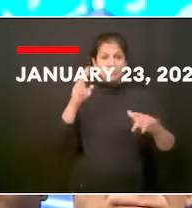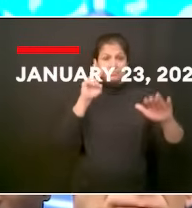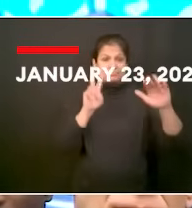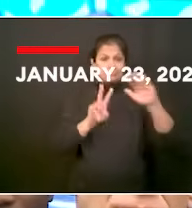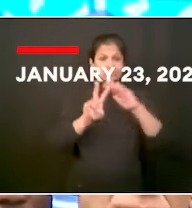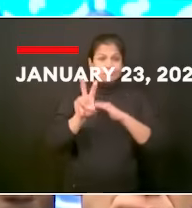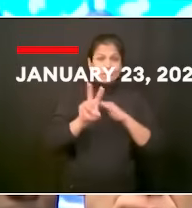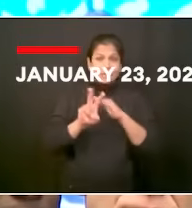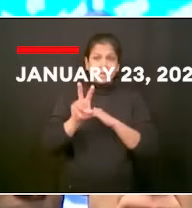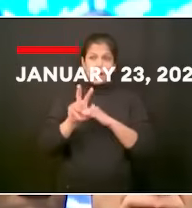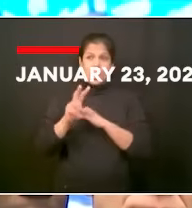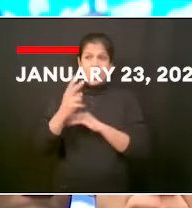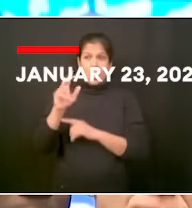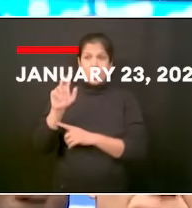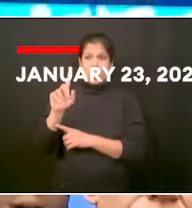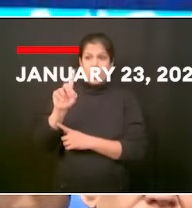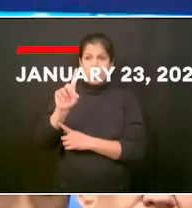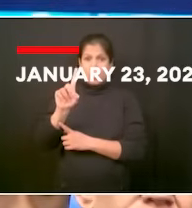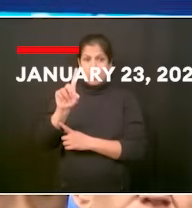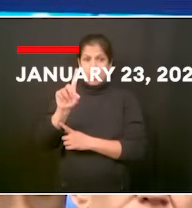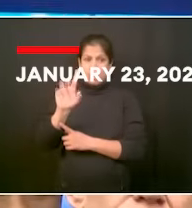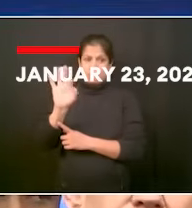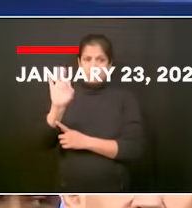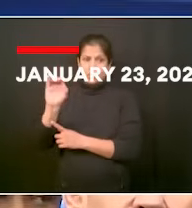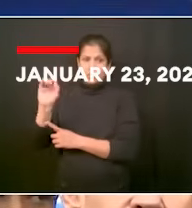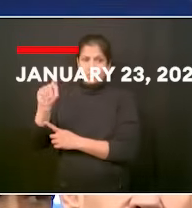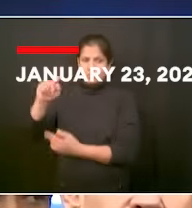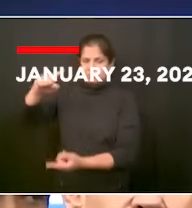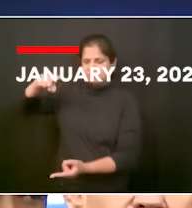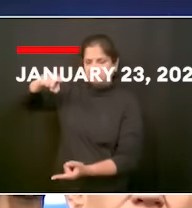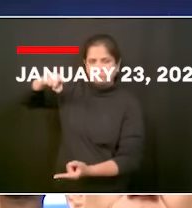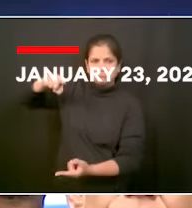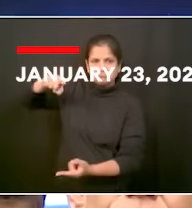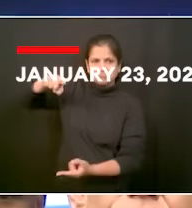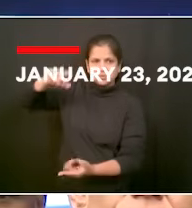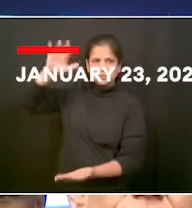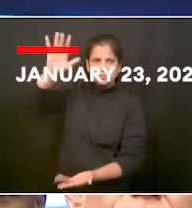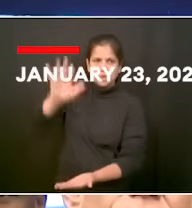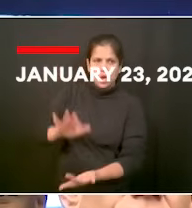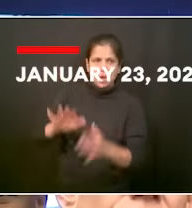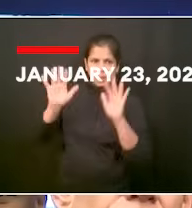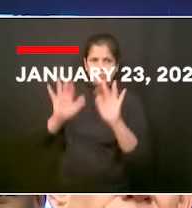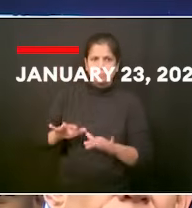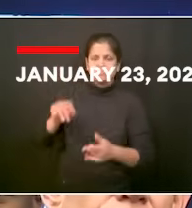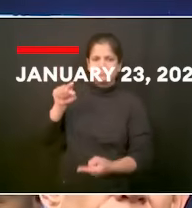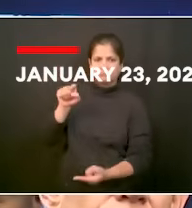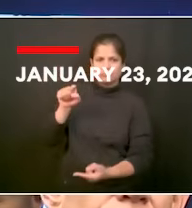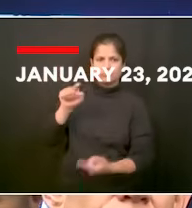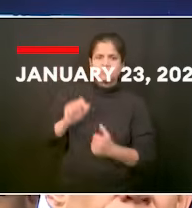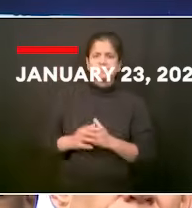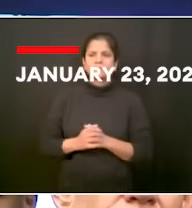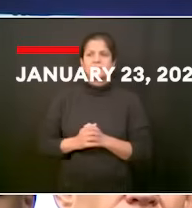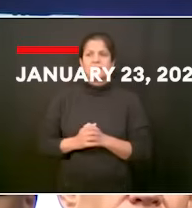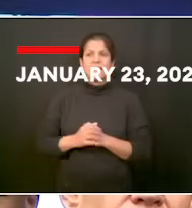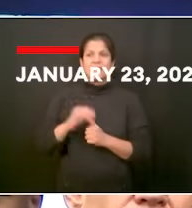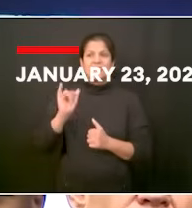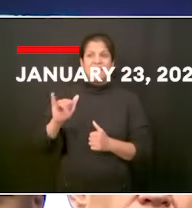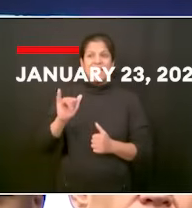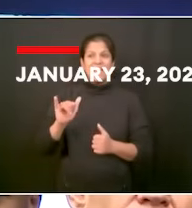of the biggest snowfalls that our city has seen in years. We haven't seen a foot of snowfall in quick succession since nearly 5 years